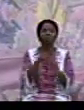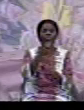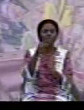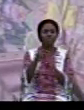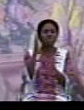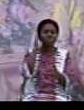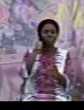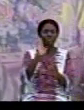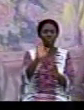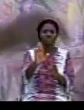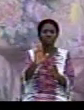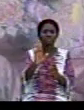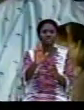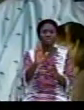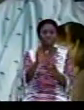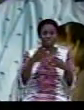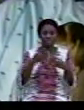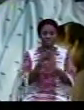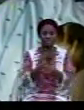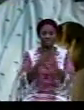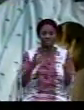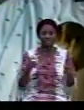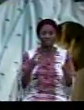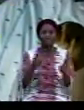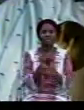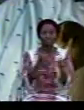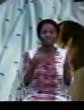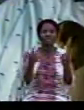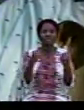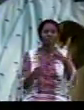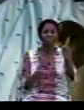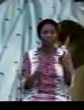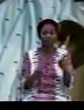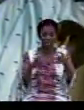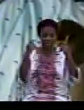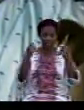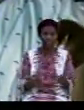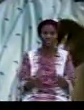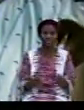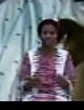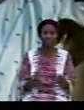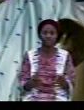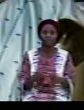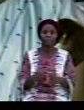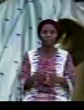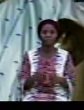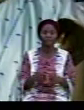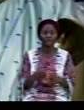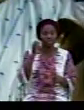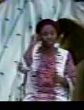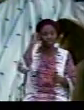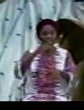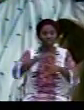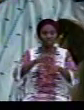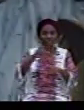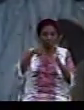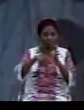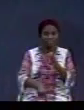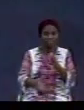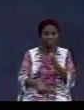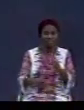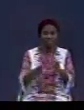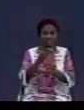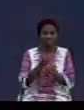your redemption come? Immediately, his feet and ankle bones receive strength. And in verse